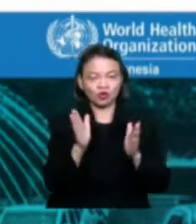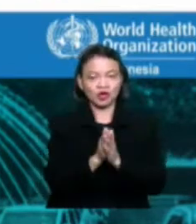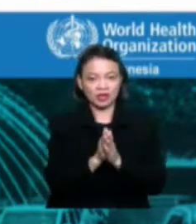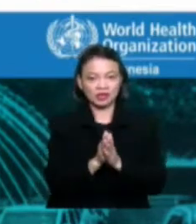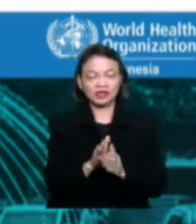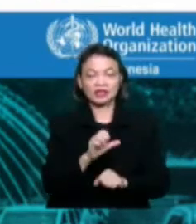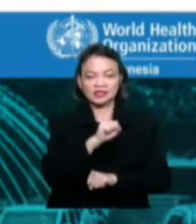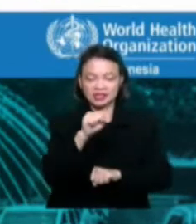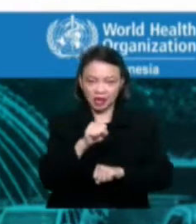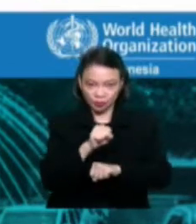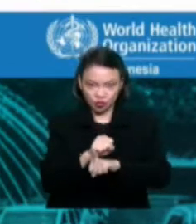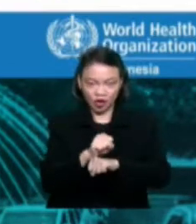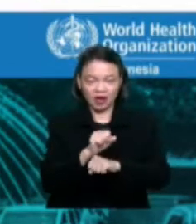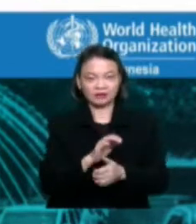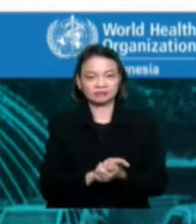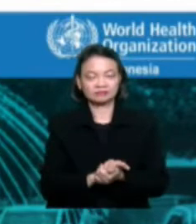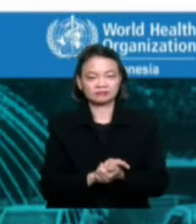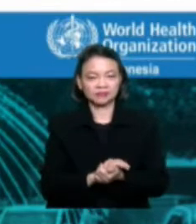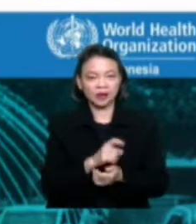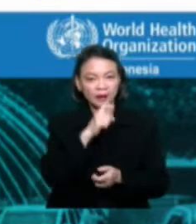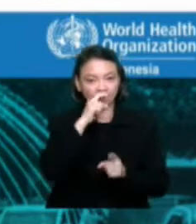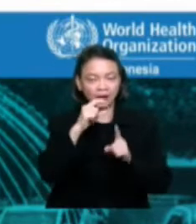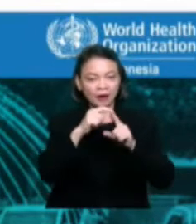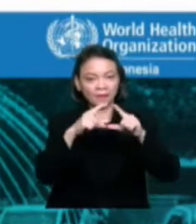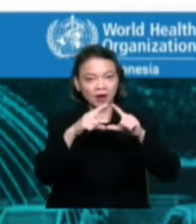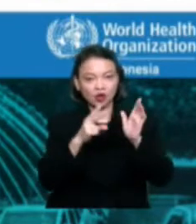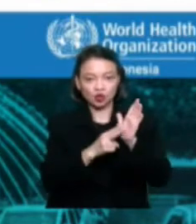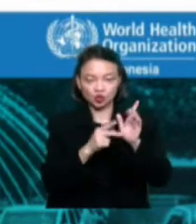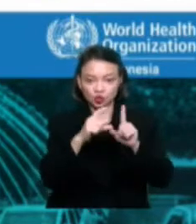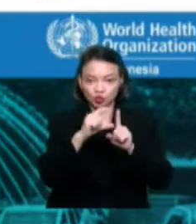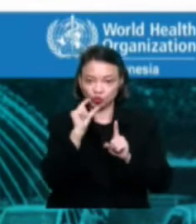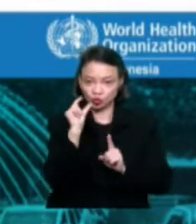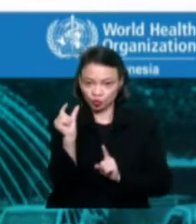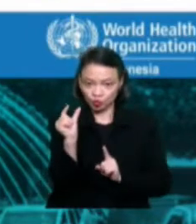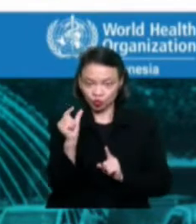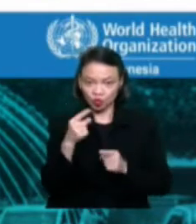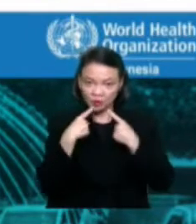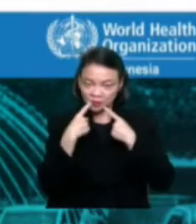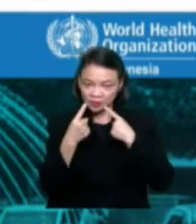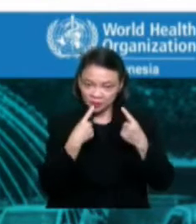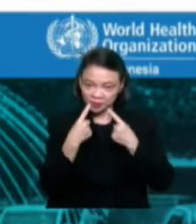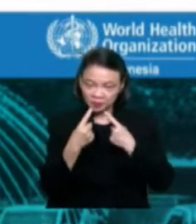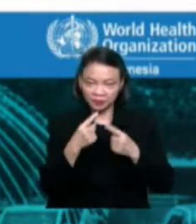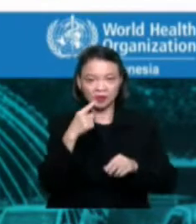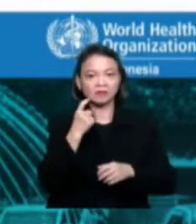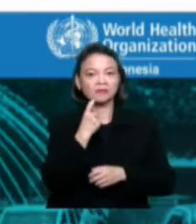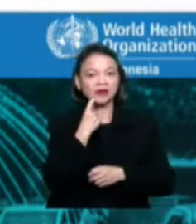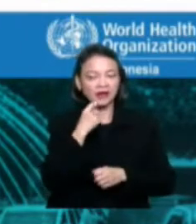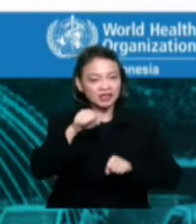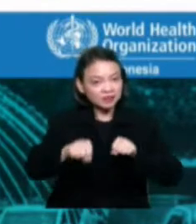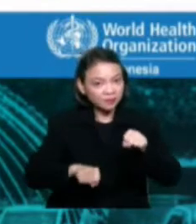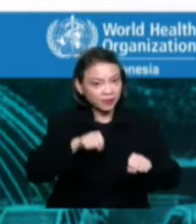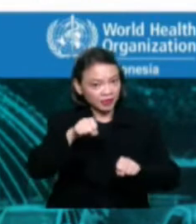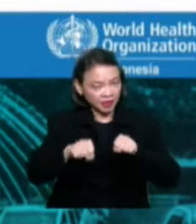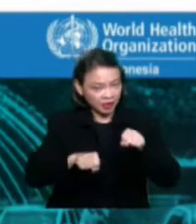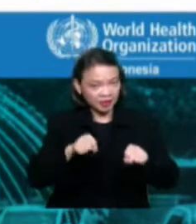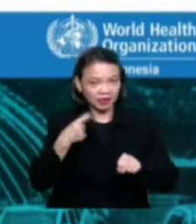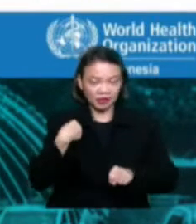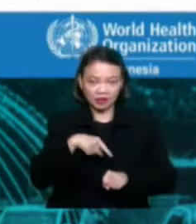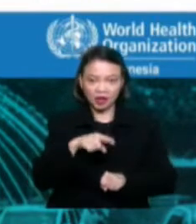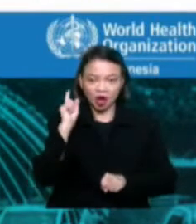covered the cycling. I think that's a great initiative, and we need to expand this more so people have more healthy lifestyle. On